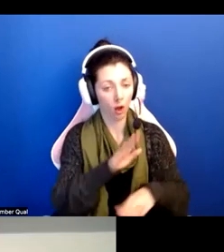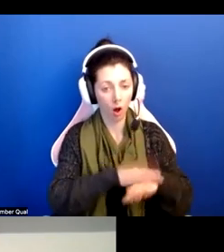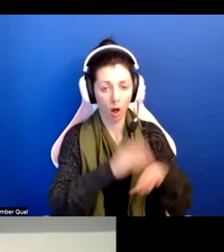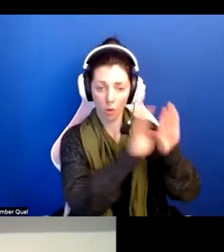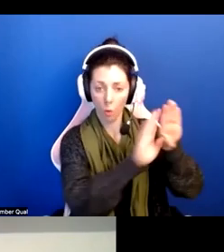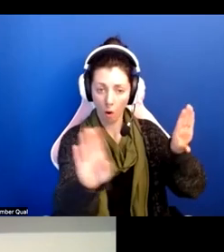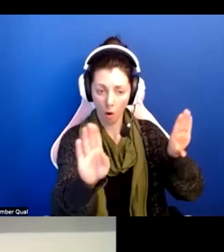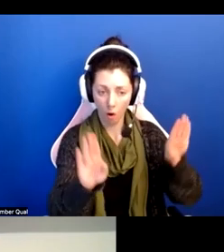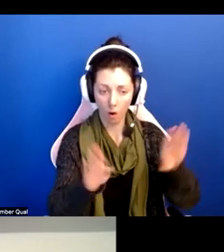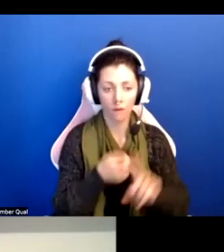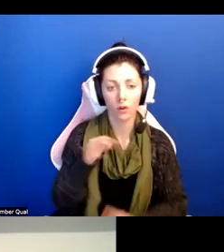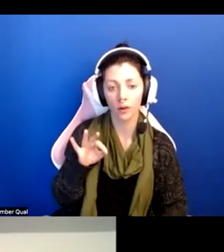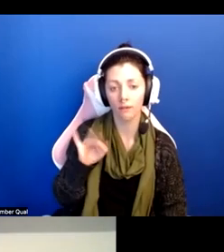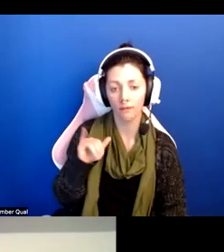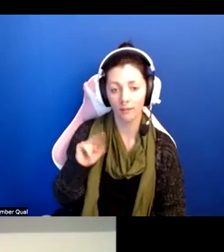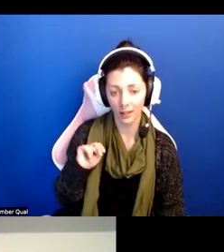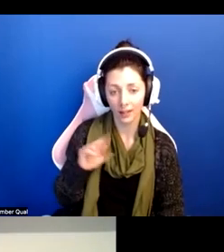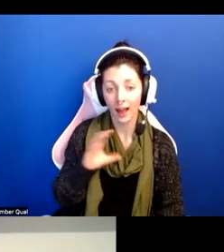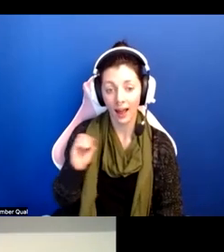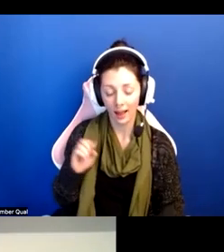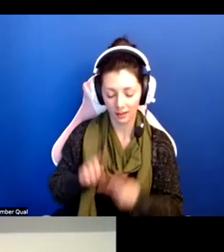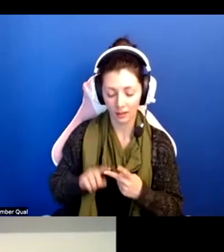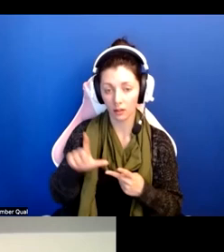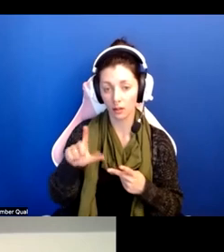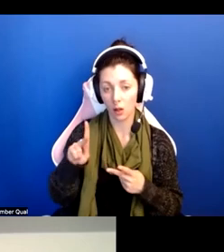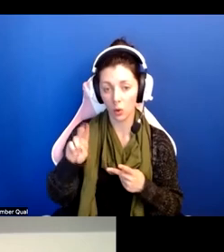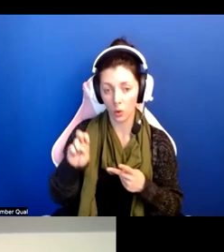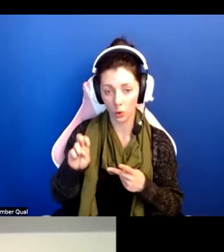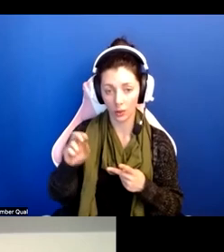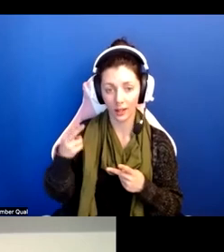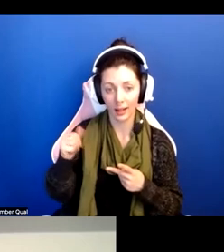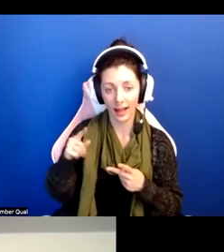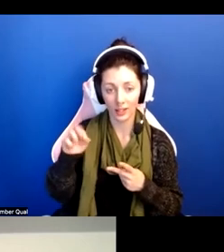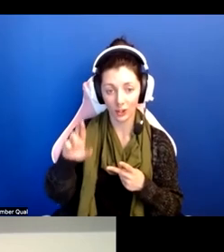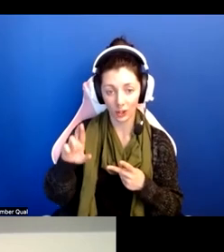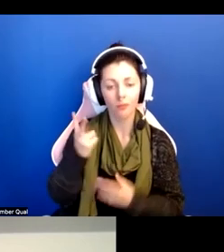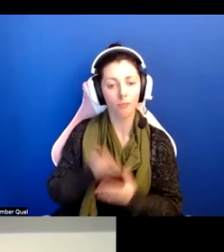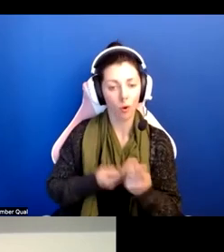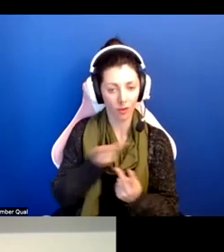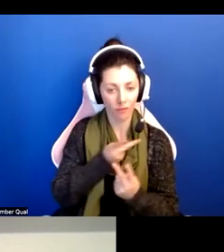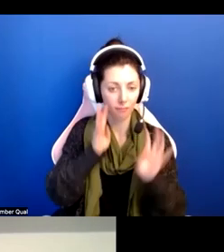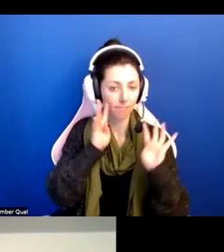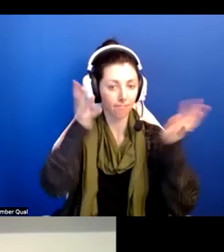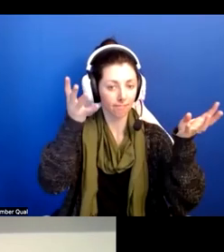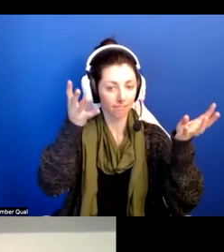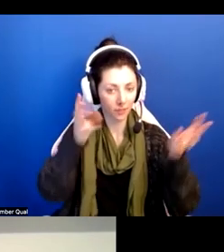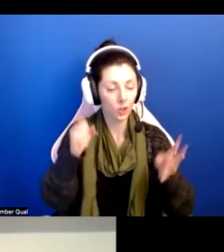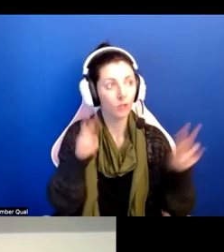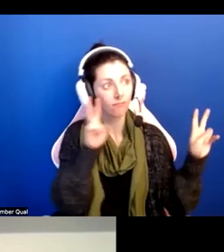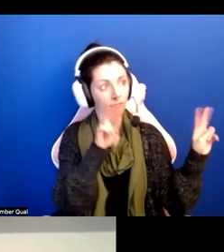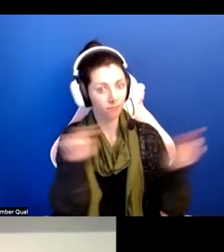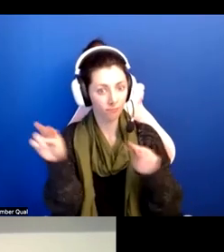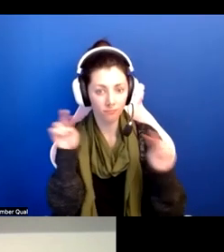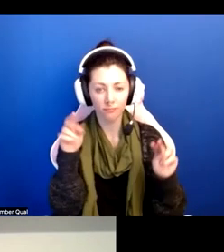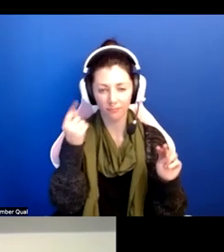Kaiser, another artist, created. So, you know, everyone comes in, you go and you look at the white walls, and there's nothing to